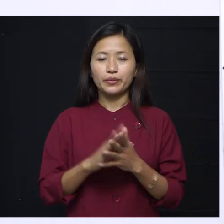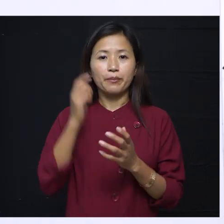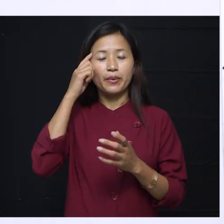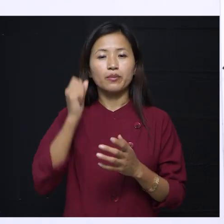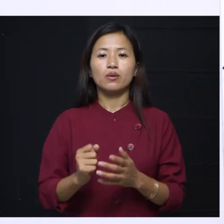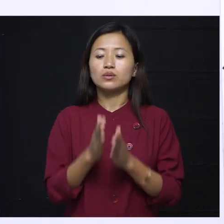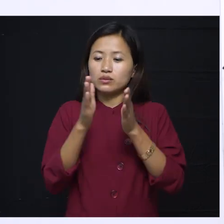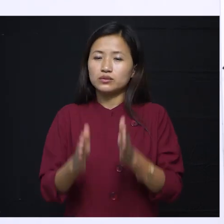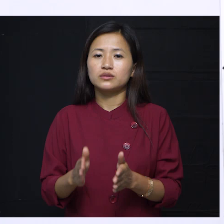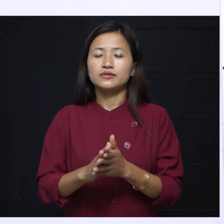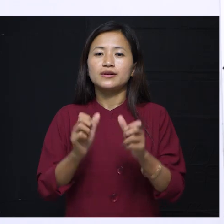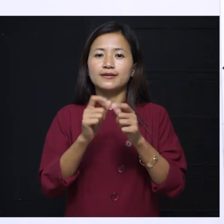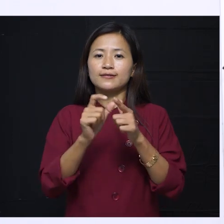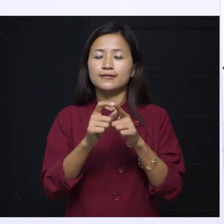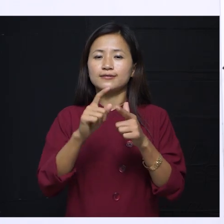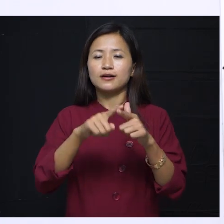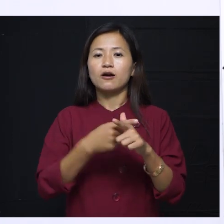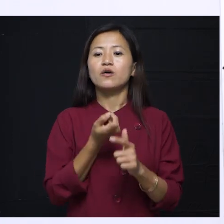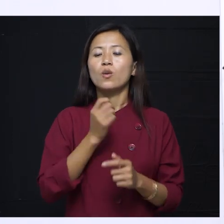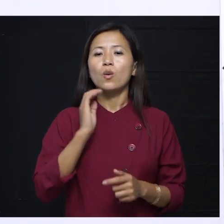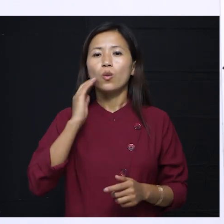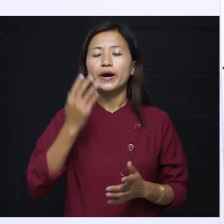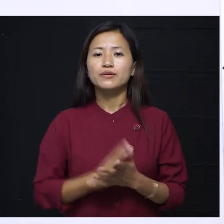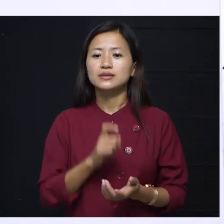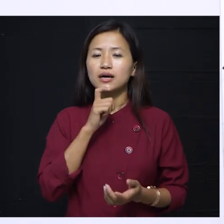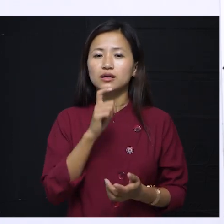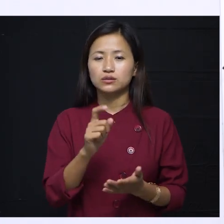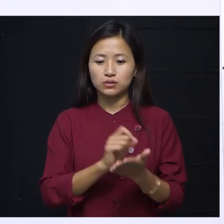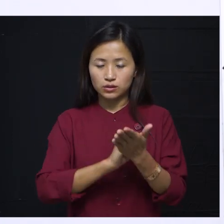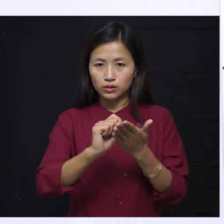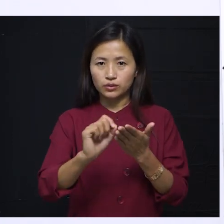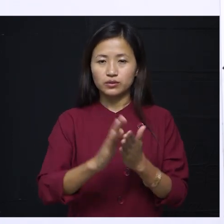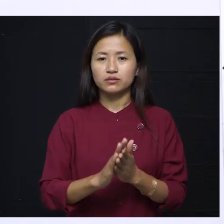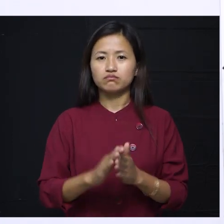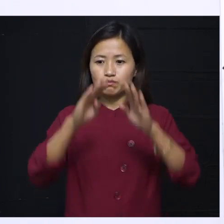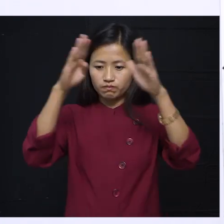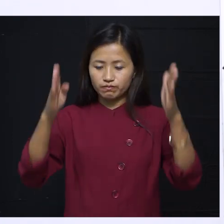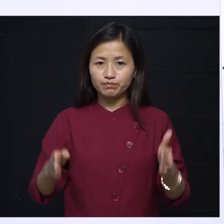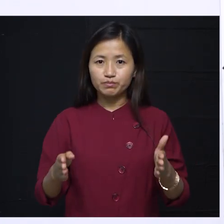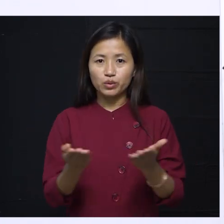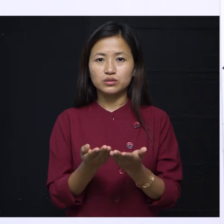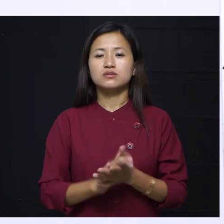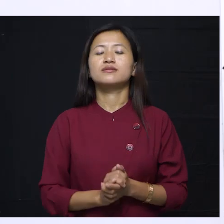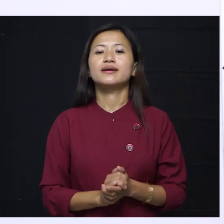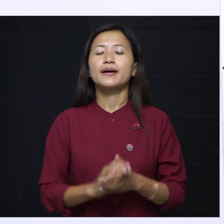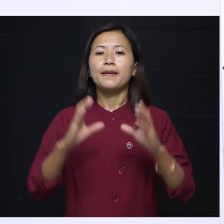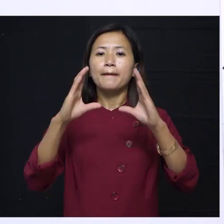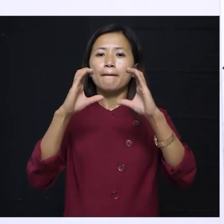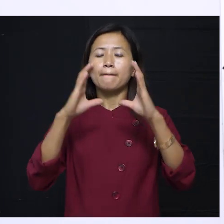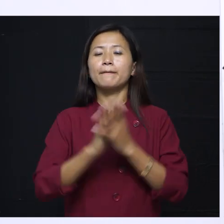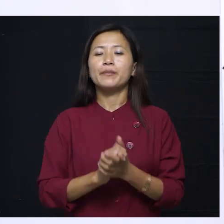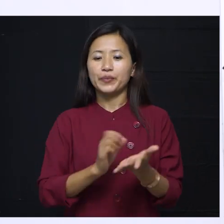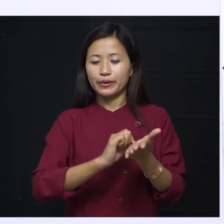the order of adjectives, because when you are asked to write about poster writing, there are lots of descriptions or